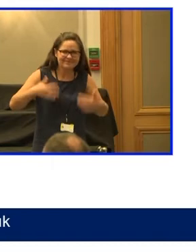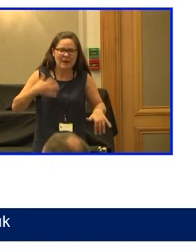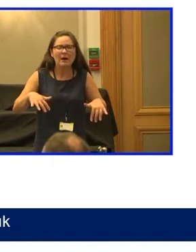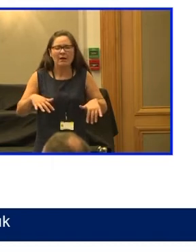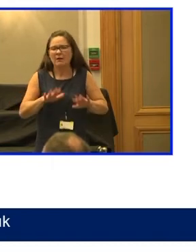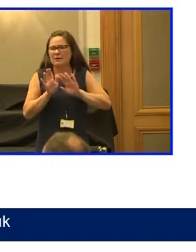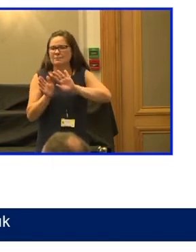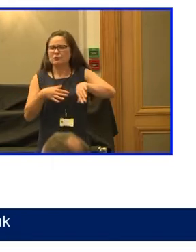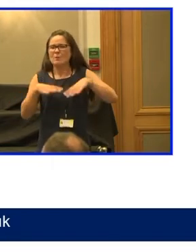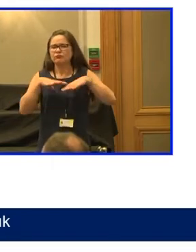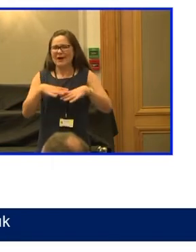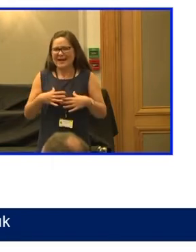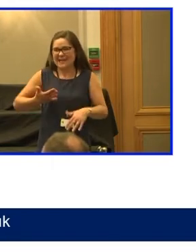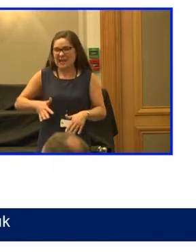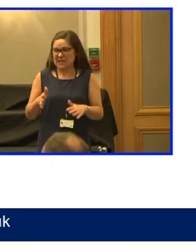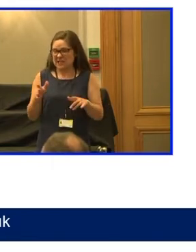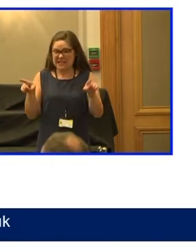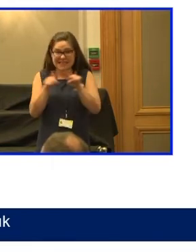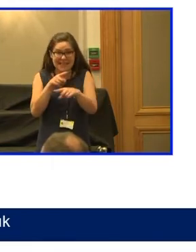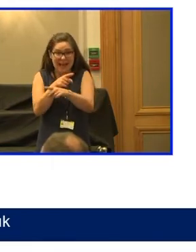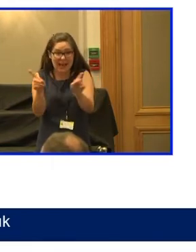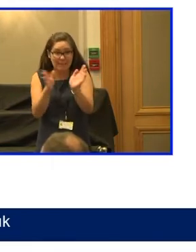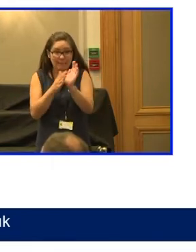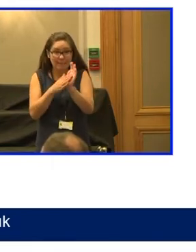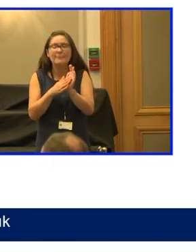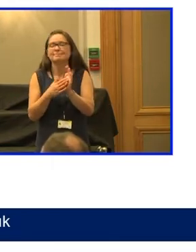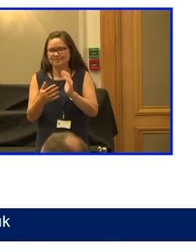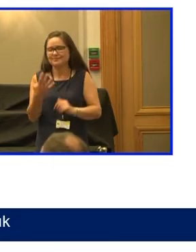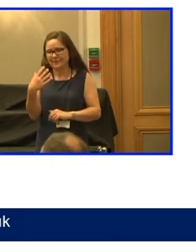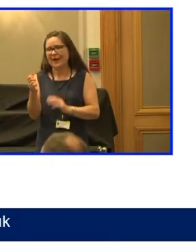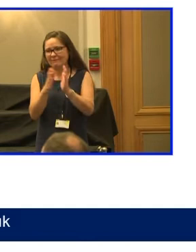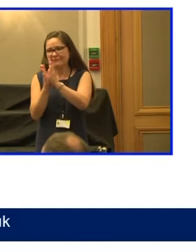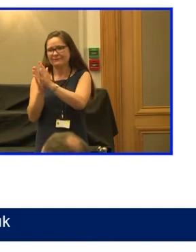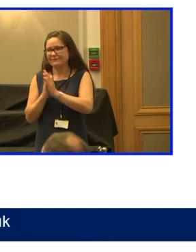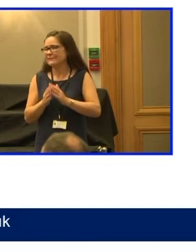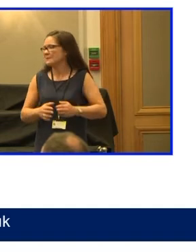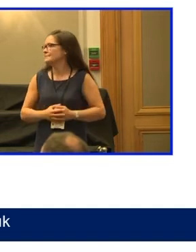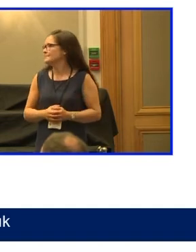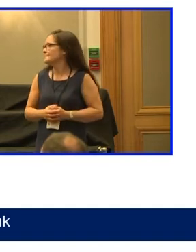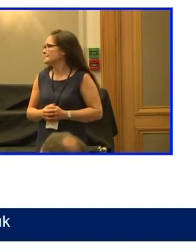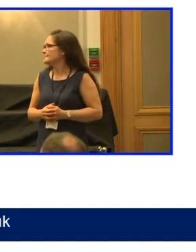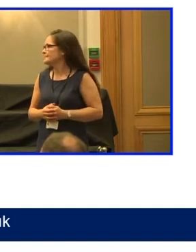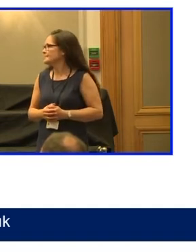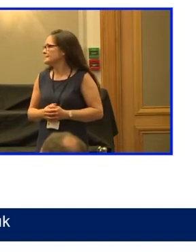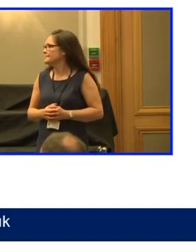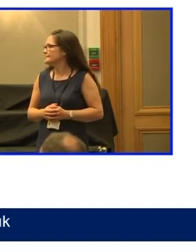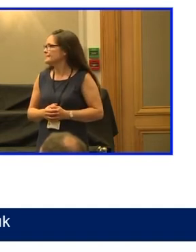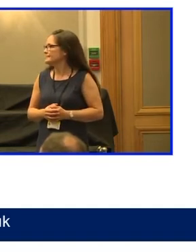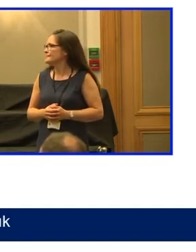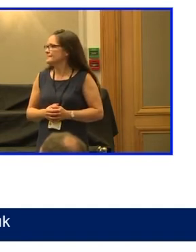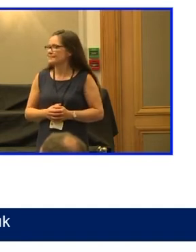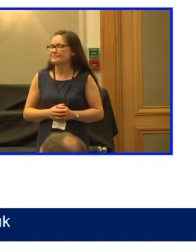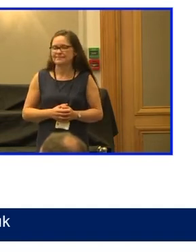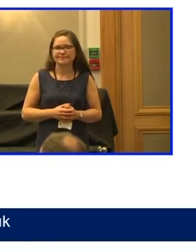breaks. So give me a clap if you get in that situation. Yeah, sounds like me all well. Okay, and the only one who wins